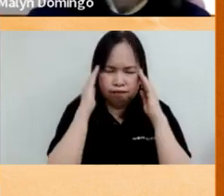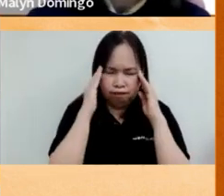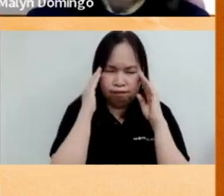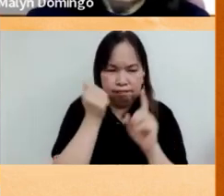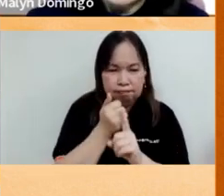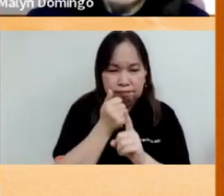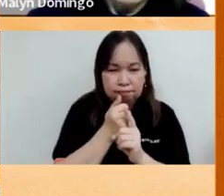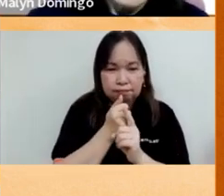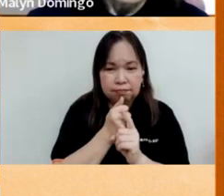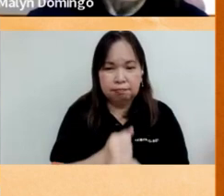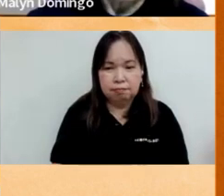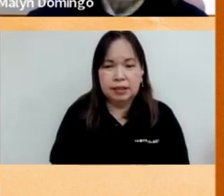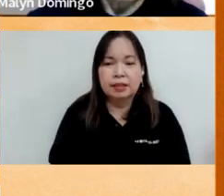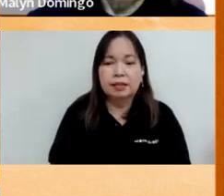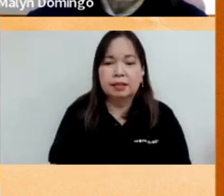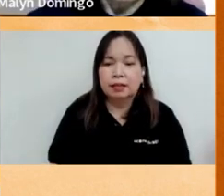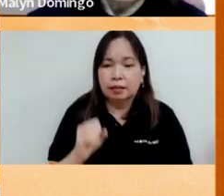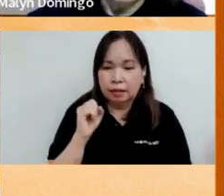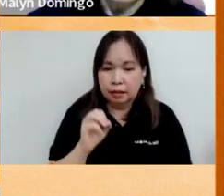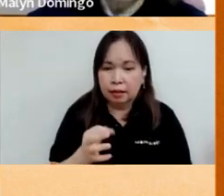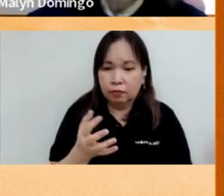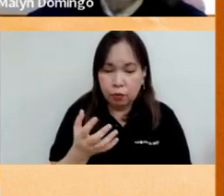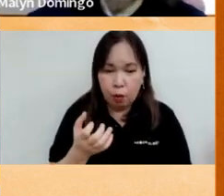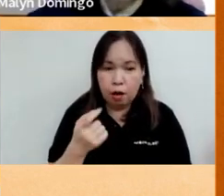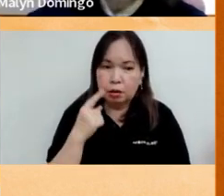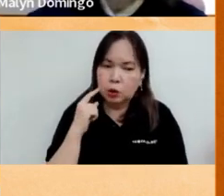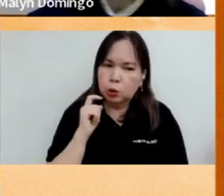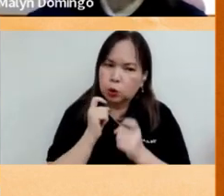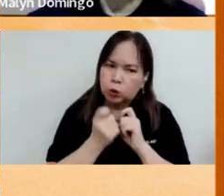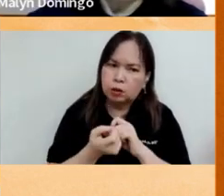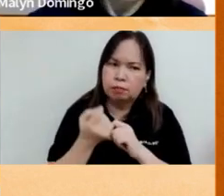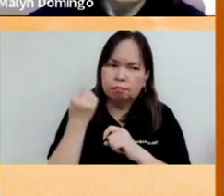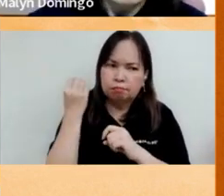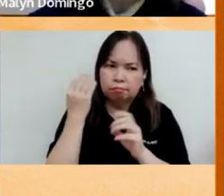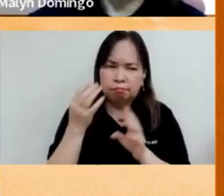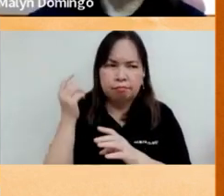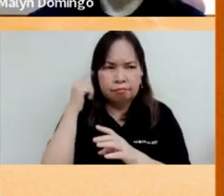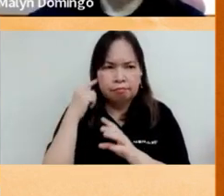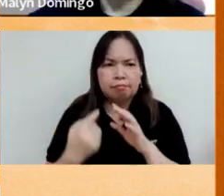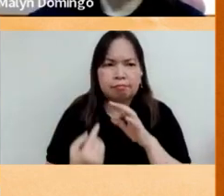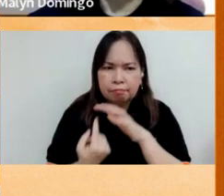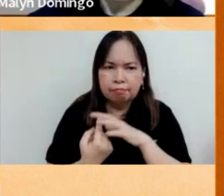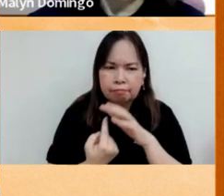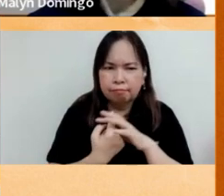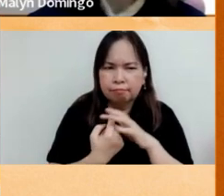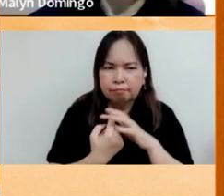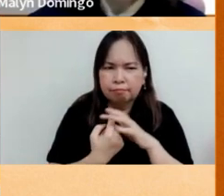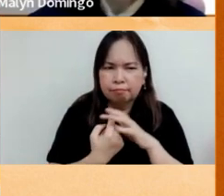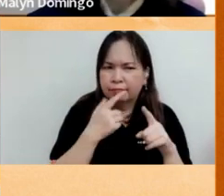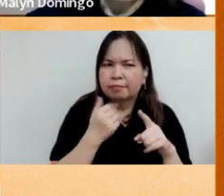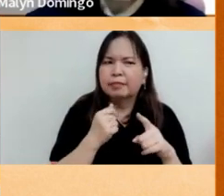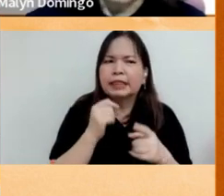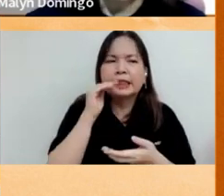by learning to change those thought patterns, they can reduce the likelihood and intensity of